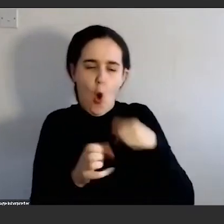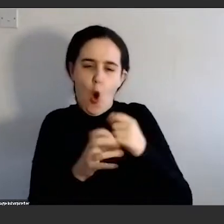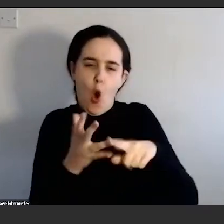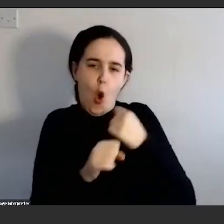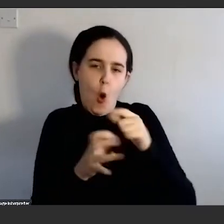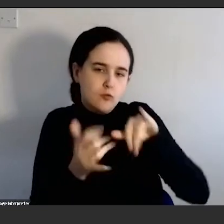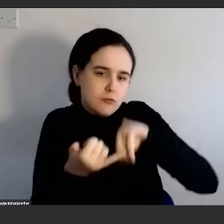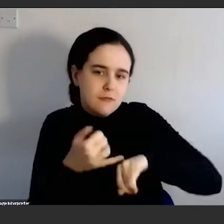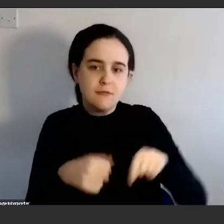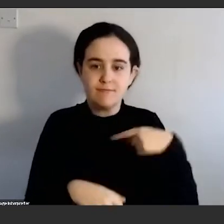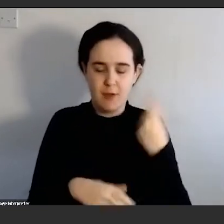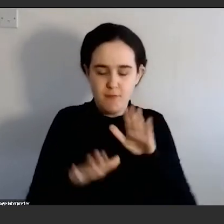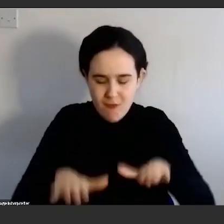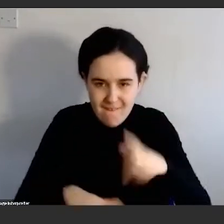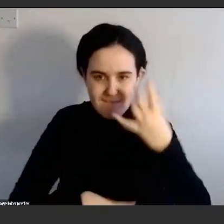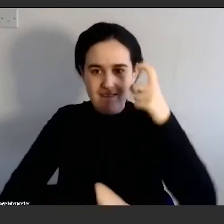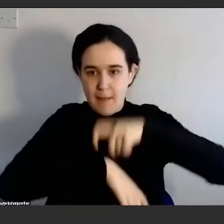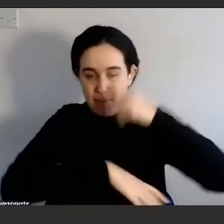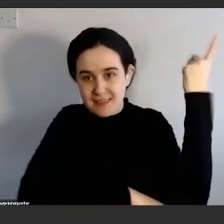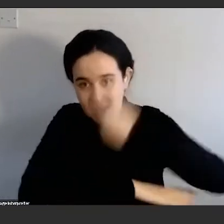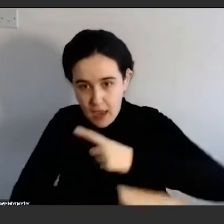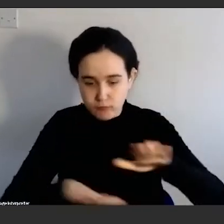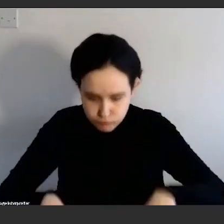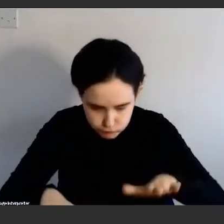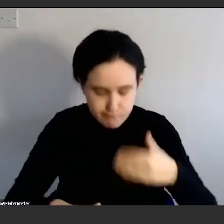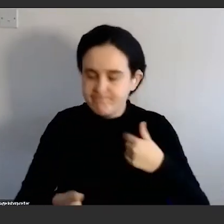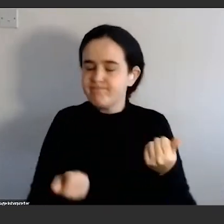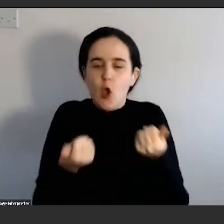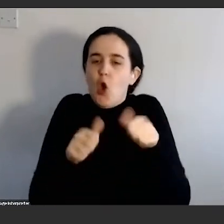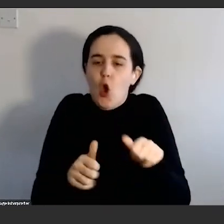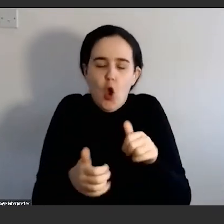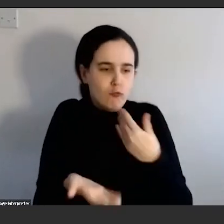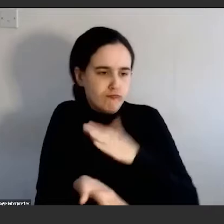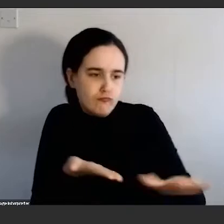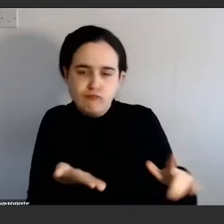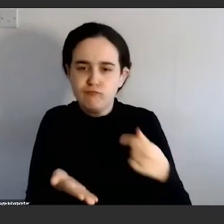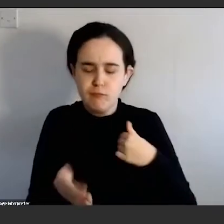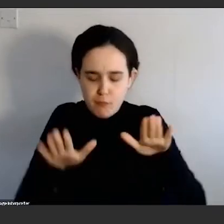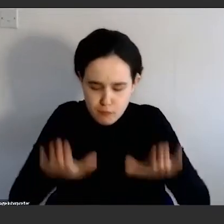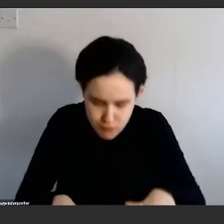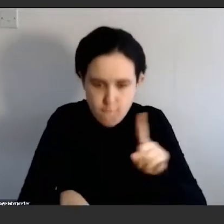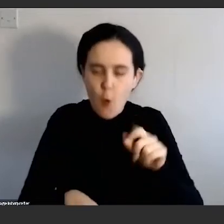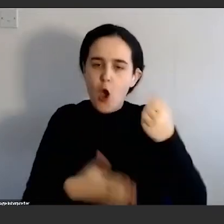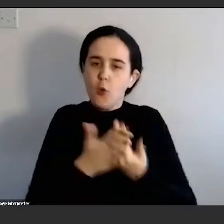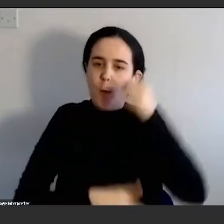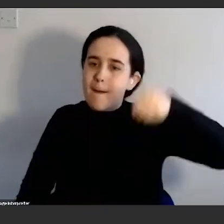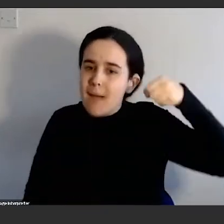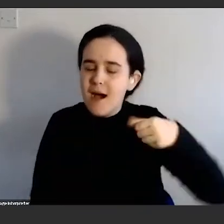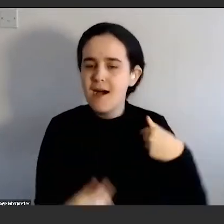praying for a cure. I'm praying for a new handbag. We swipe right. We go on first dates. And get lucky